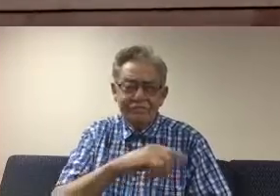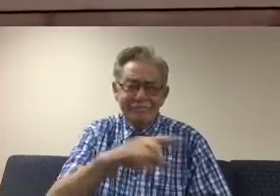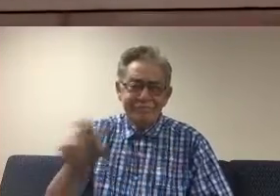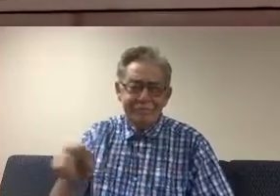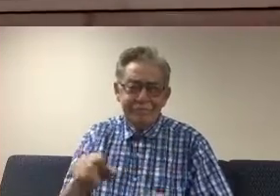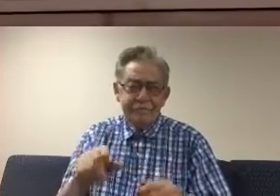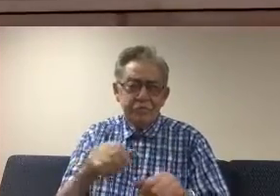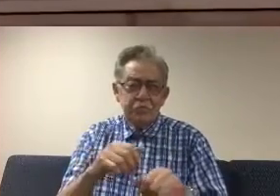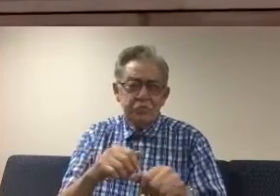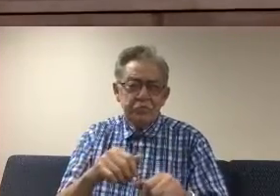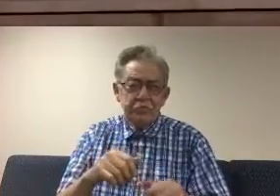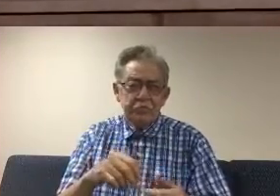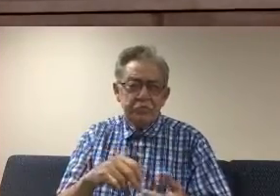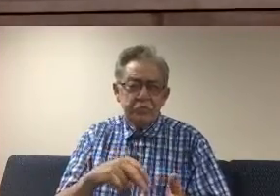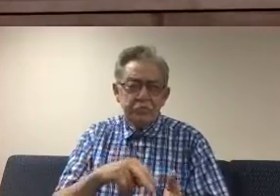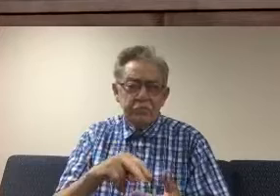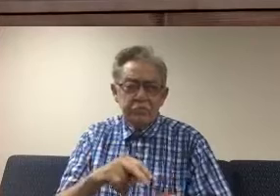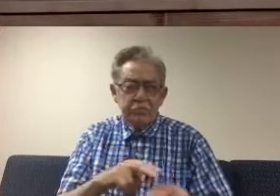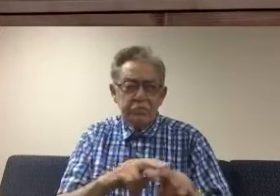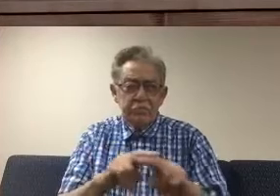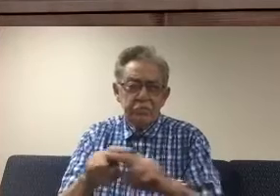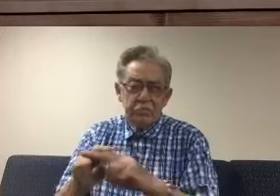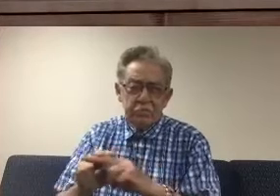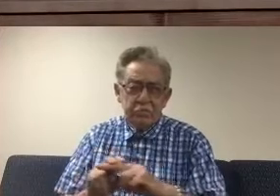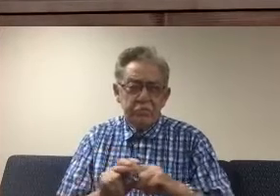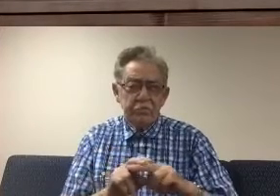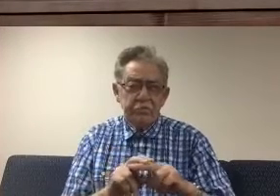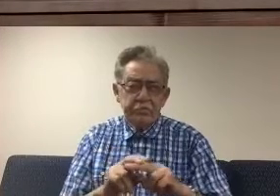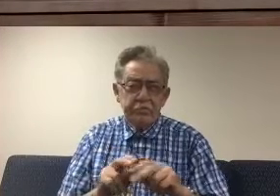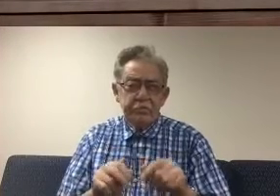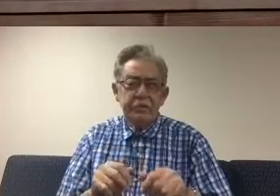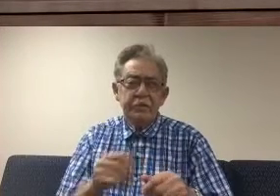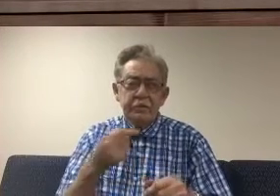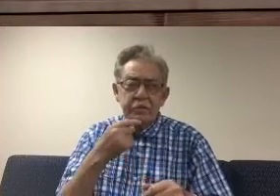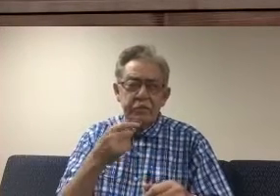they sent them out of the room. So we got to talk about this.